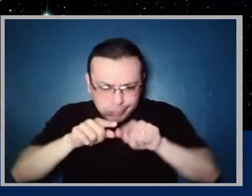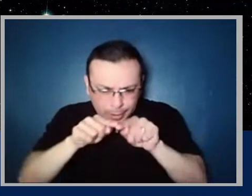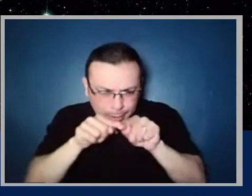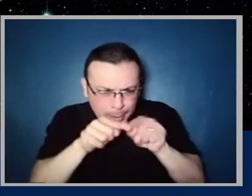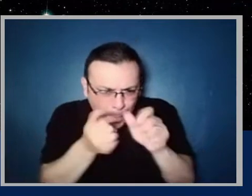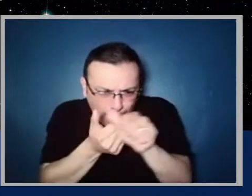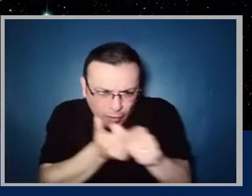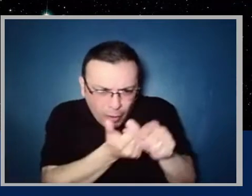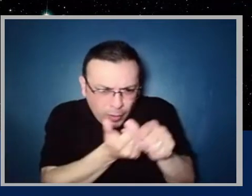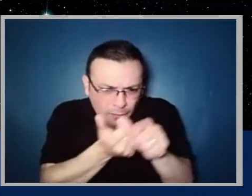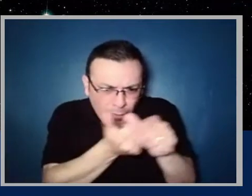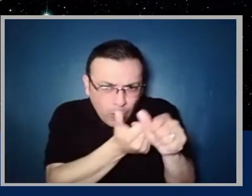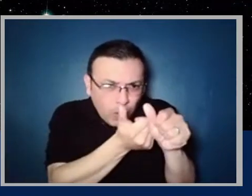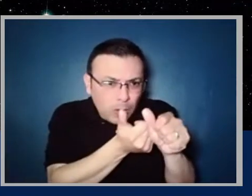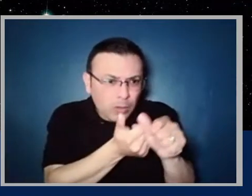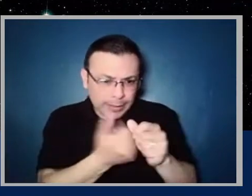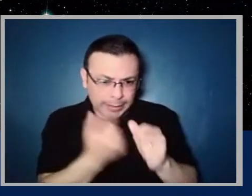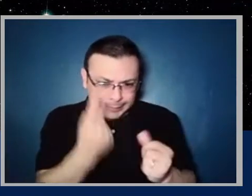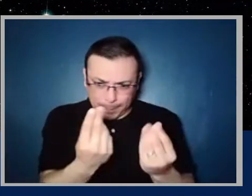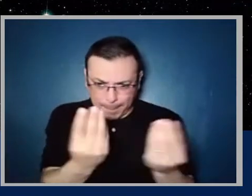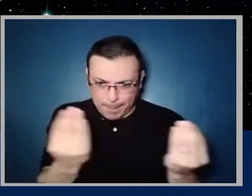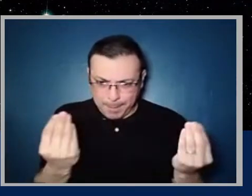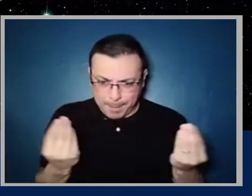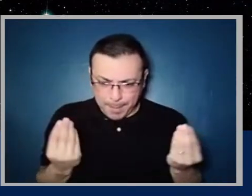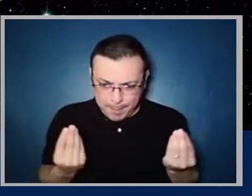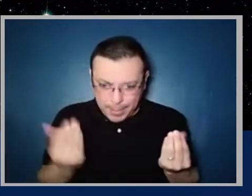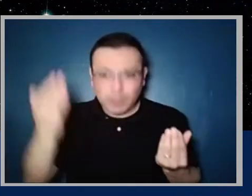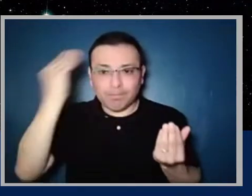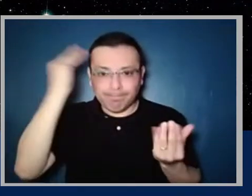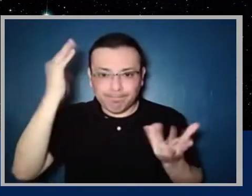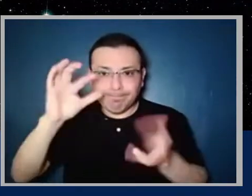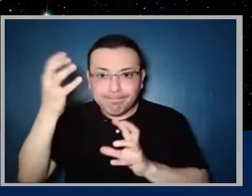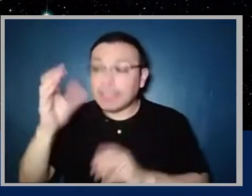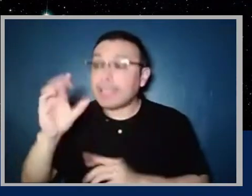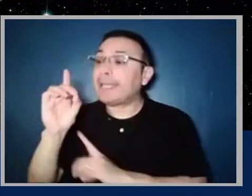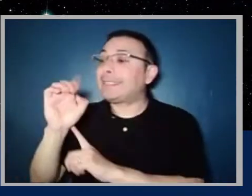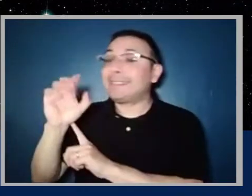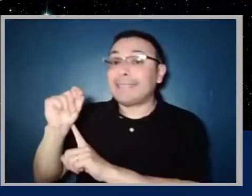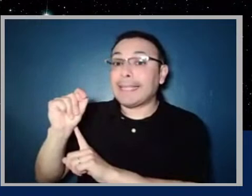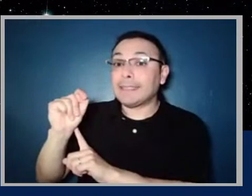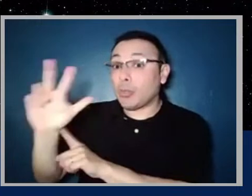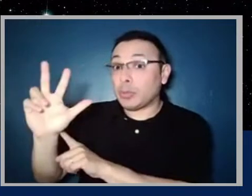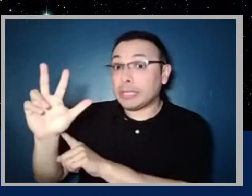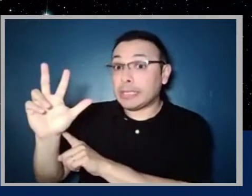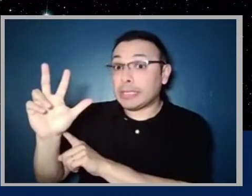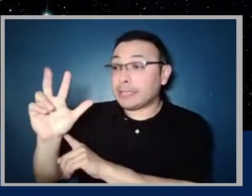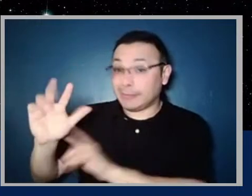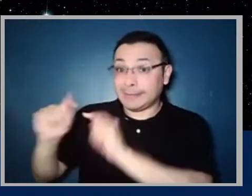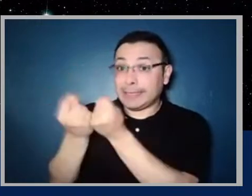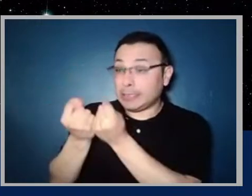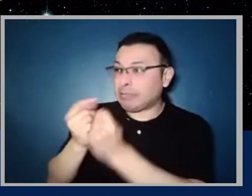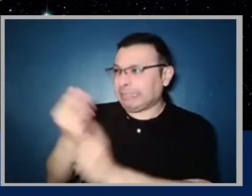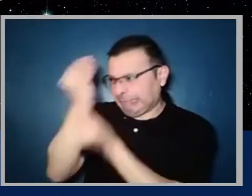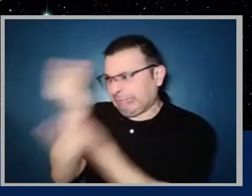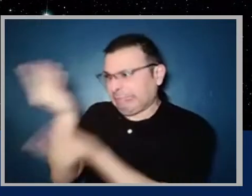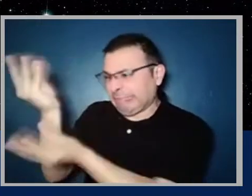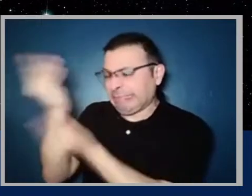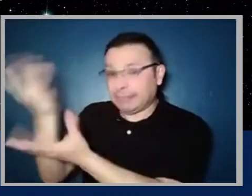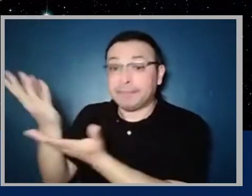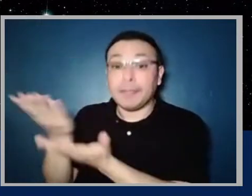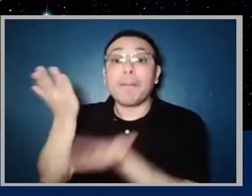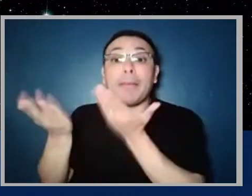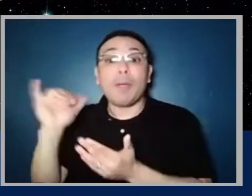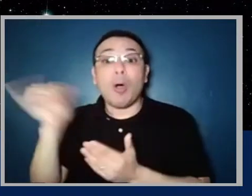bad happening. We would immediately tell our DET 3 counterparts. We would also make a general call out to, say, the U.S.